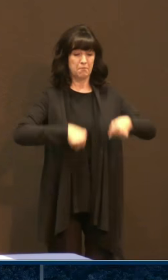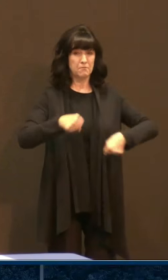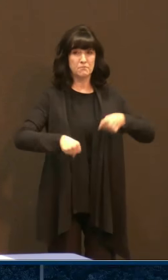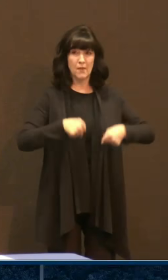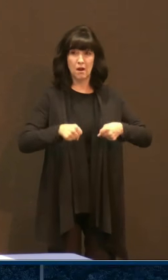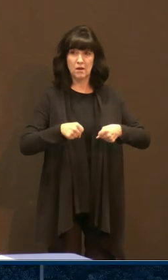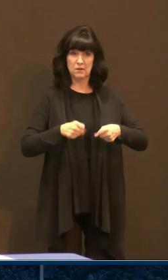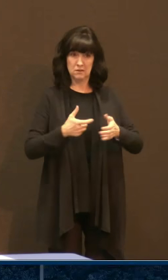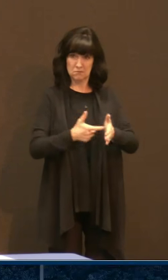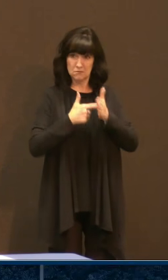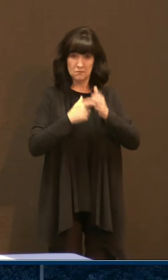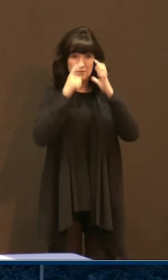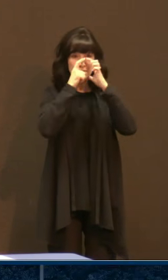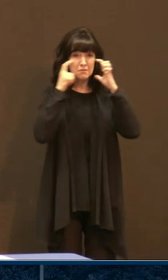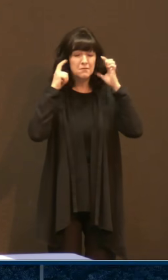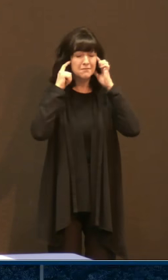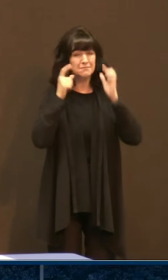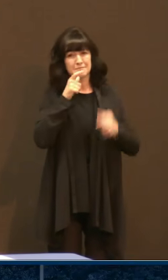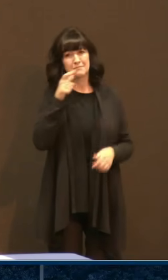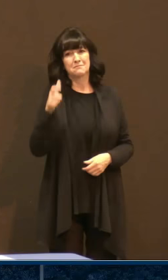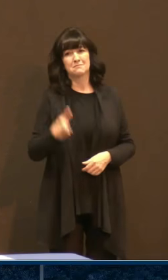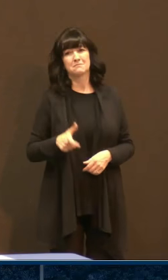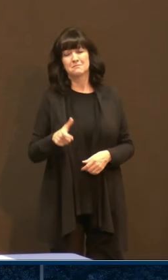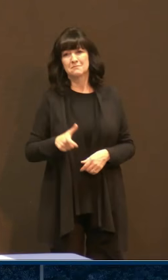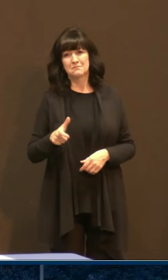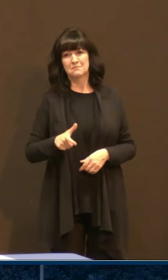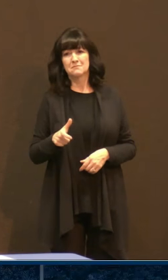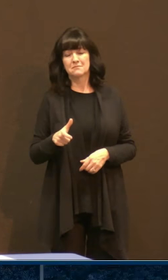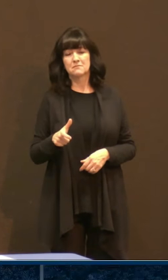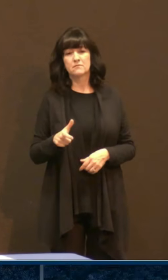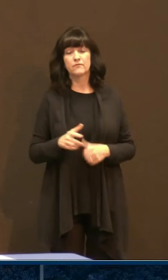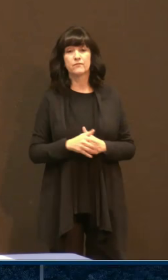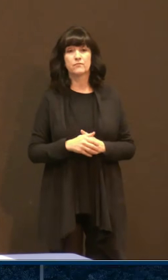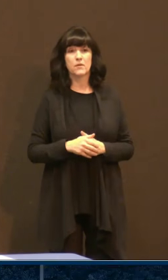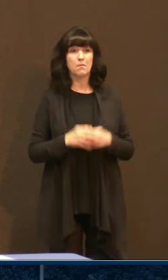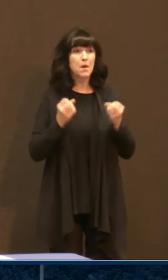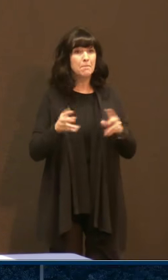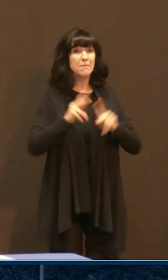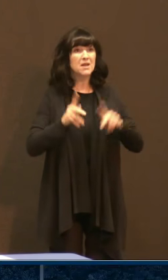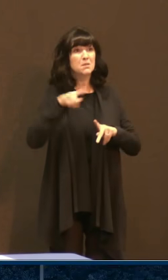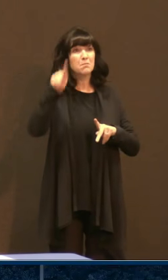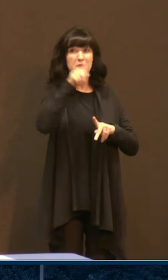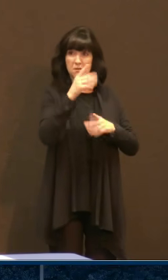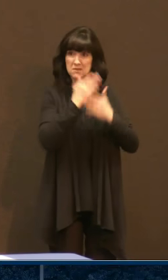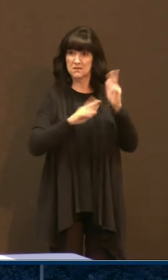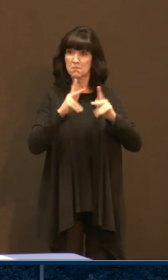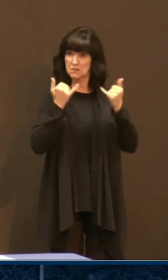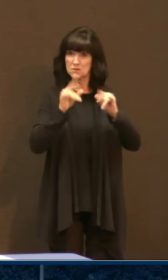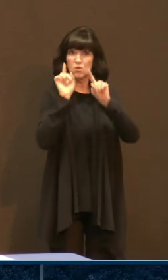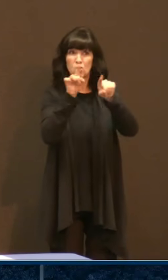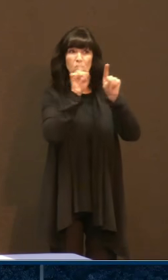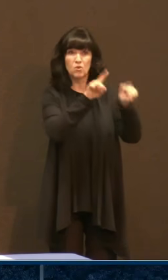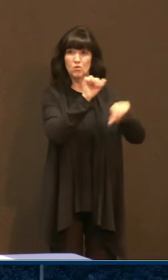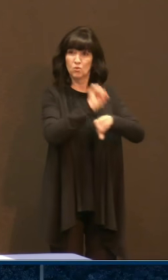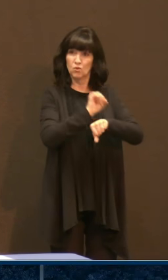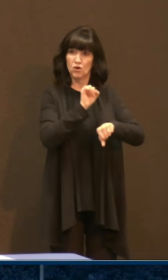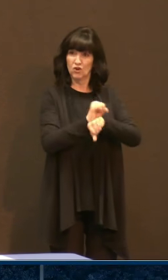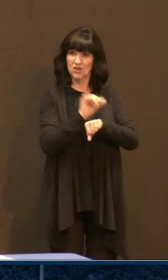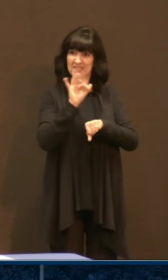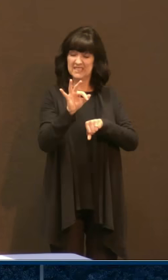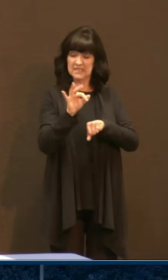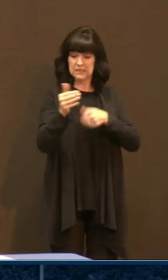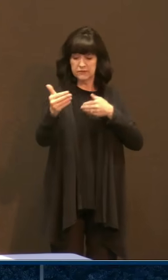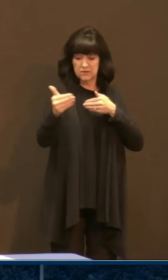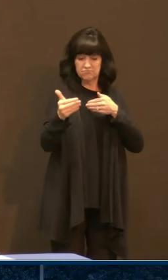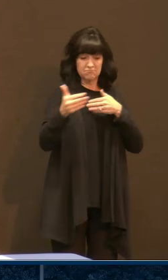you're social distanced. For many people in the work site now, especially if it's hard to social distance,